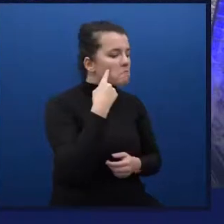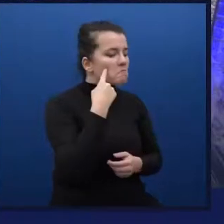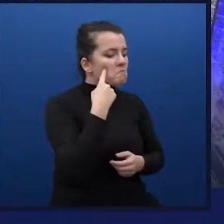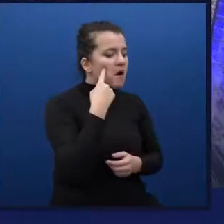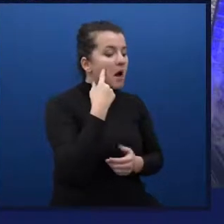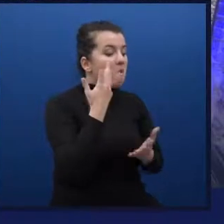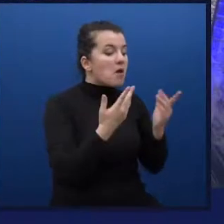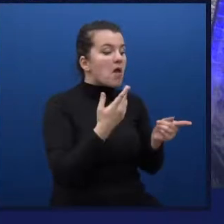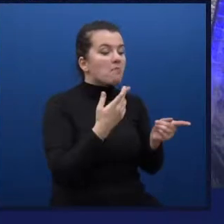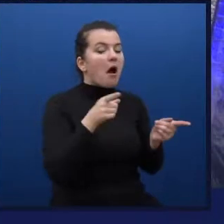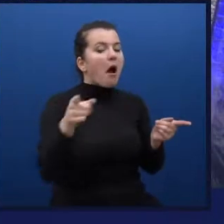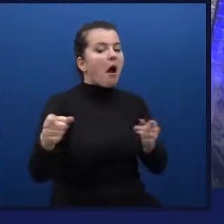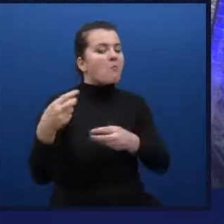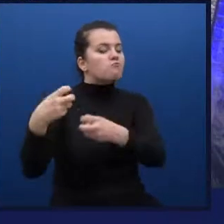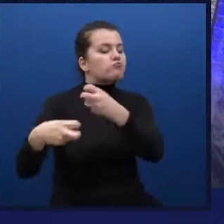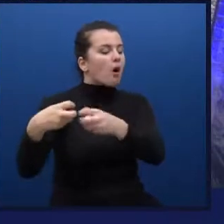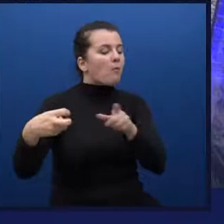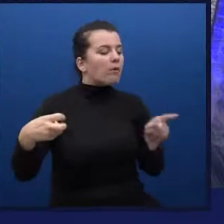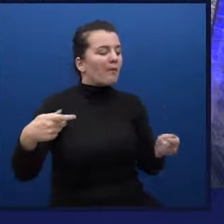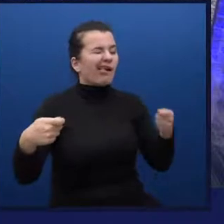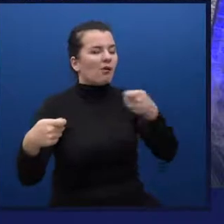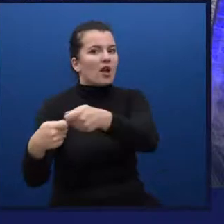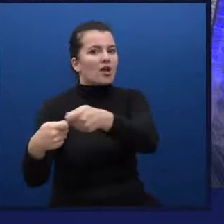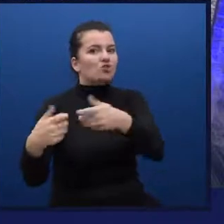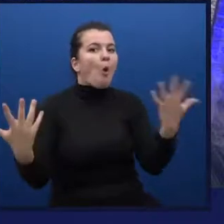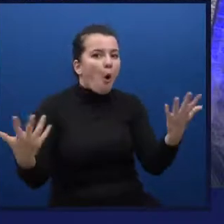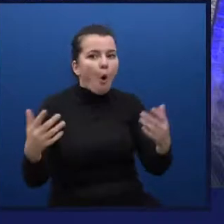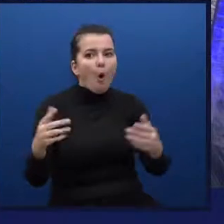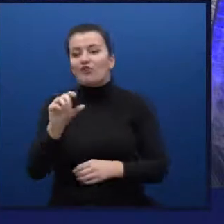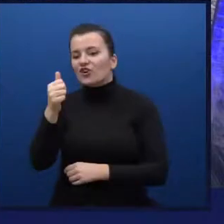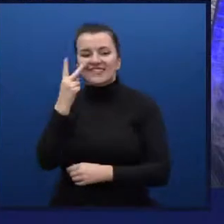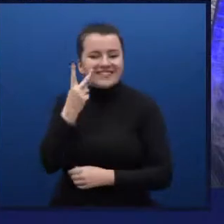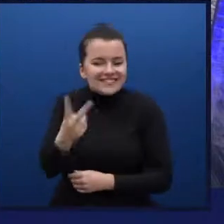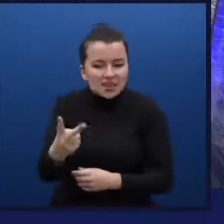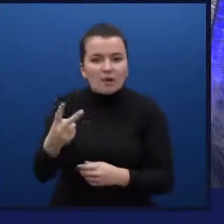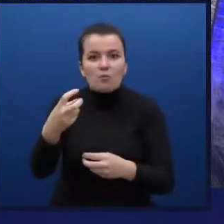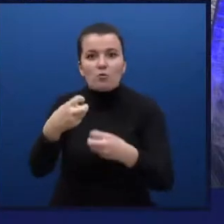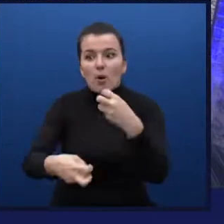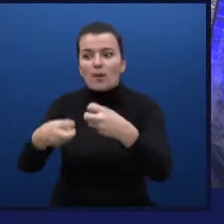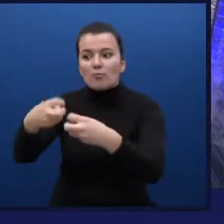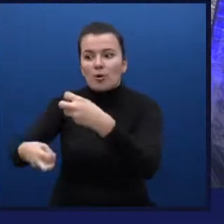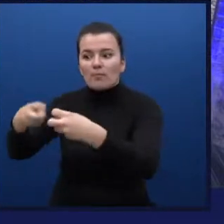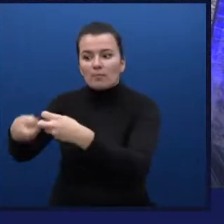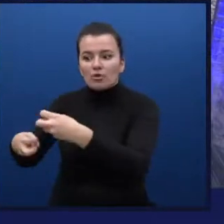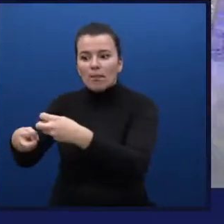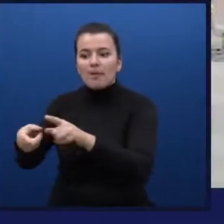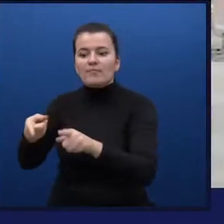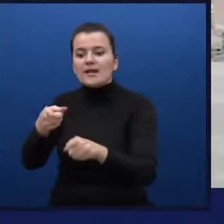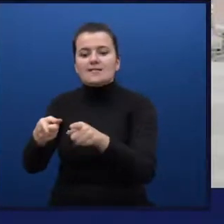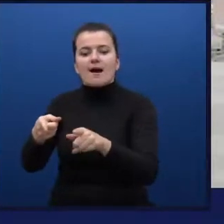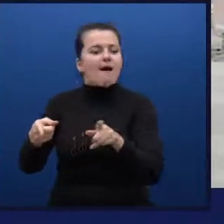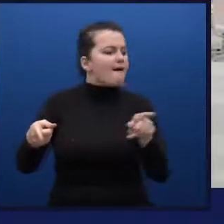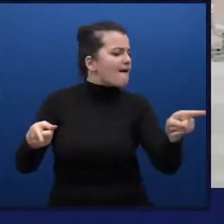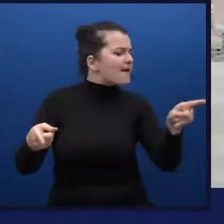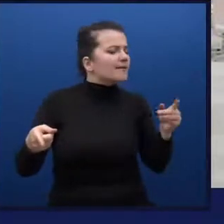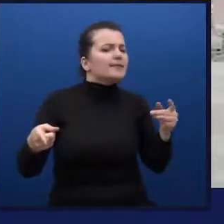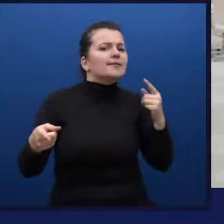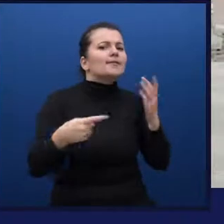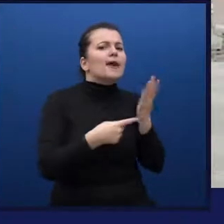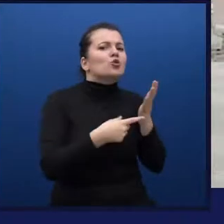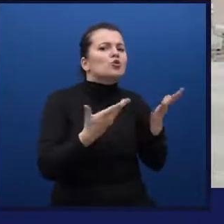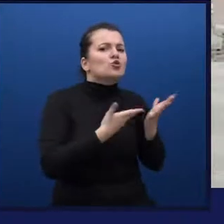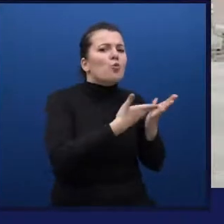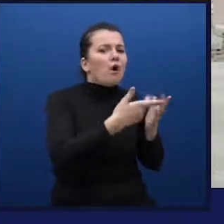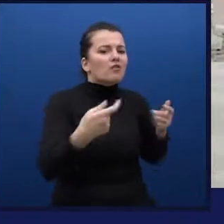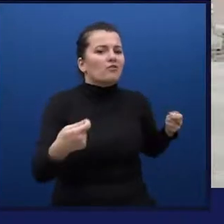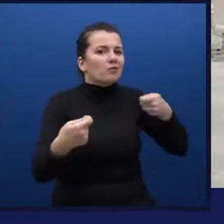I'm really interested in how does a project like this come to be? Yeah, that's a really great question, actually. So the project came